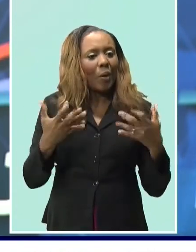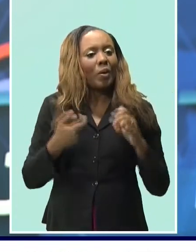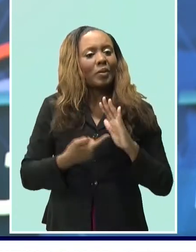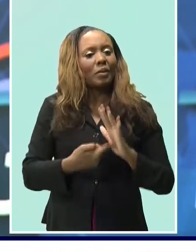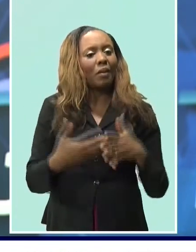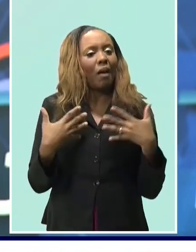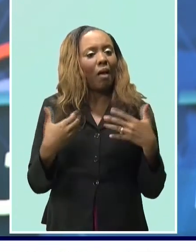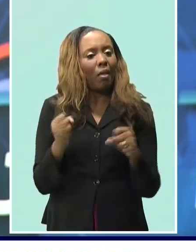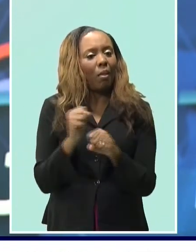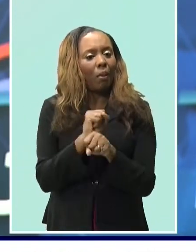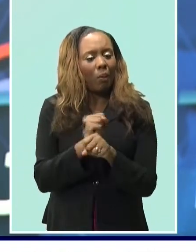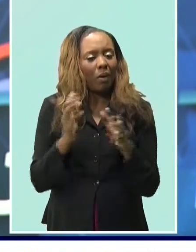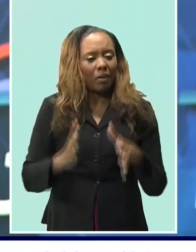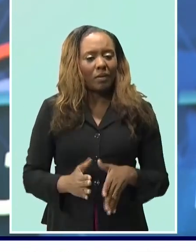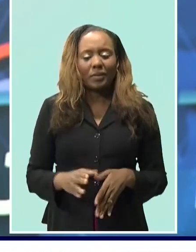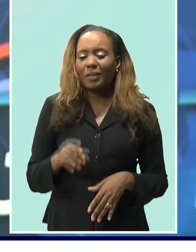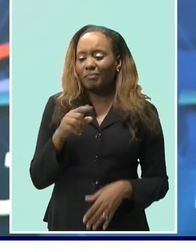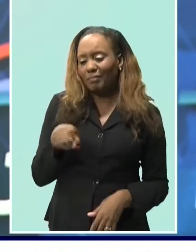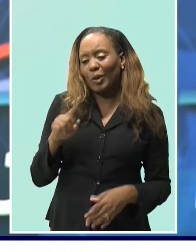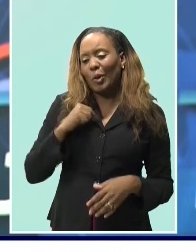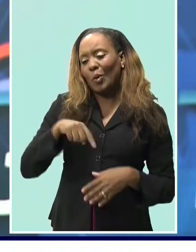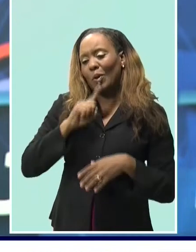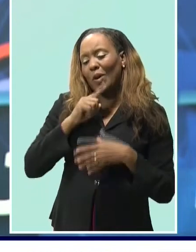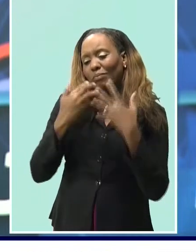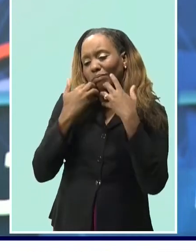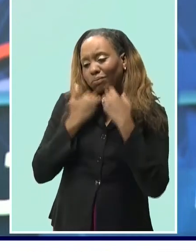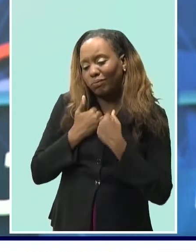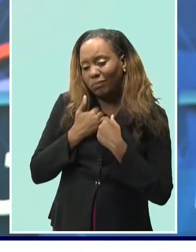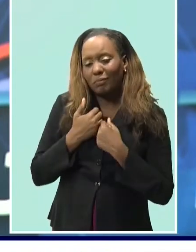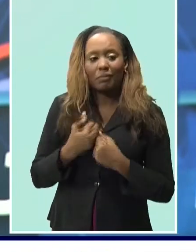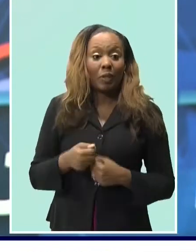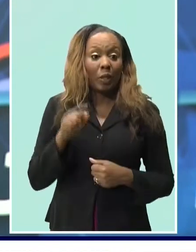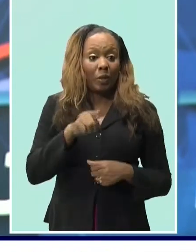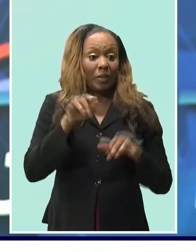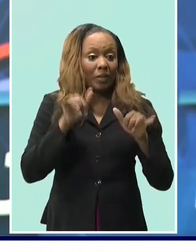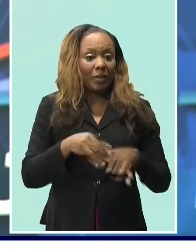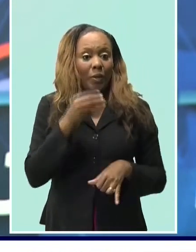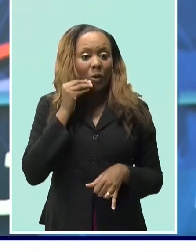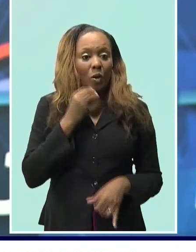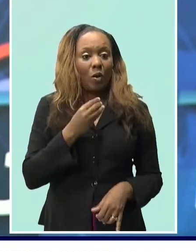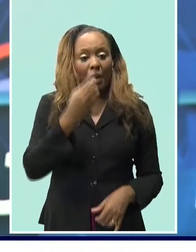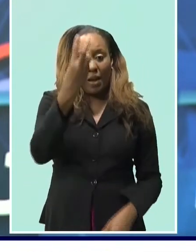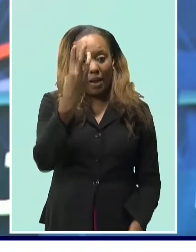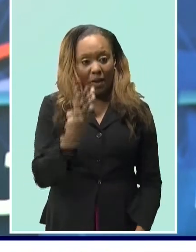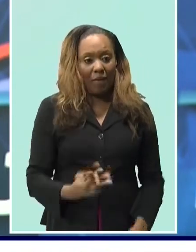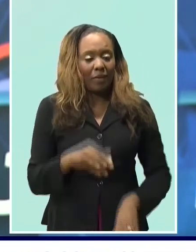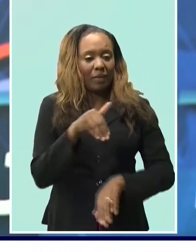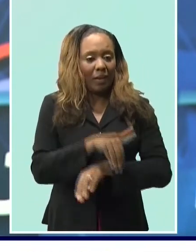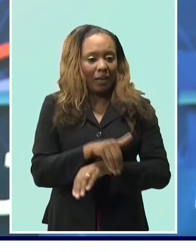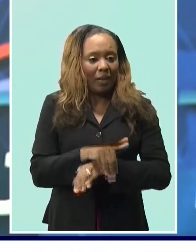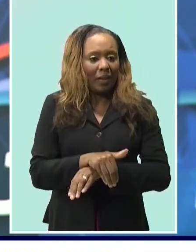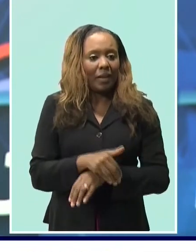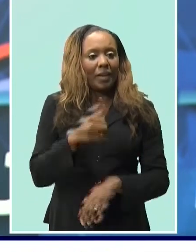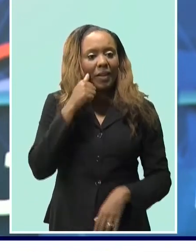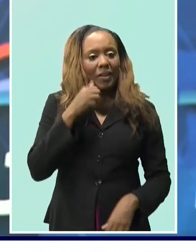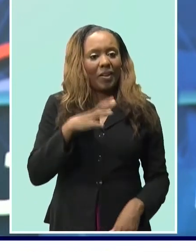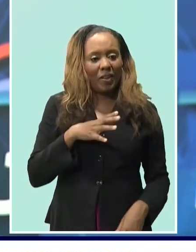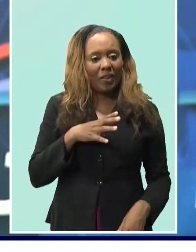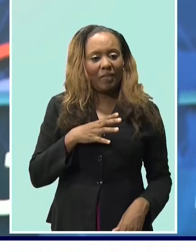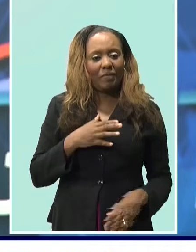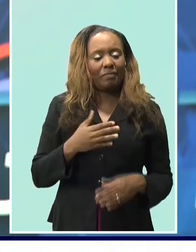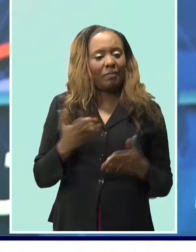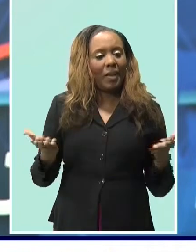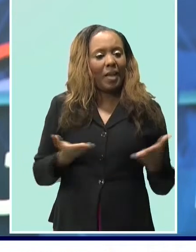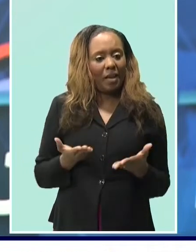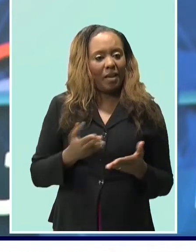healthcare workers we care. She says Barbadians can take part from their homes every Wednesday night. Ms. Clark was a guest on CBC TV